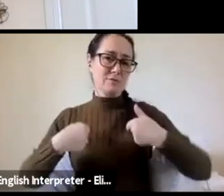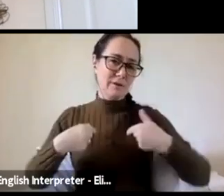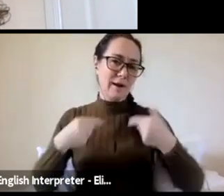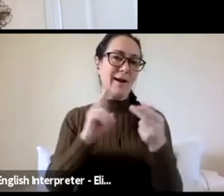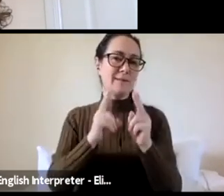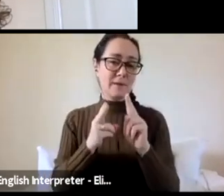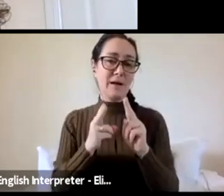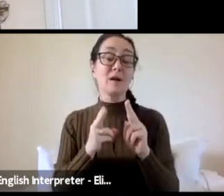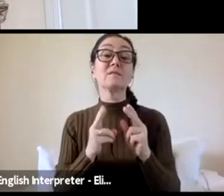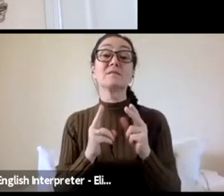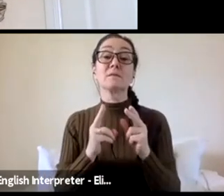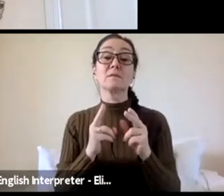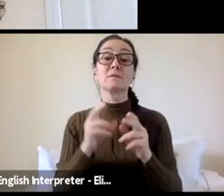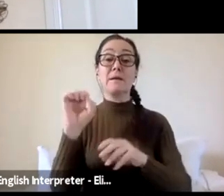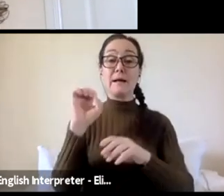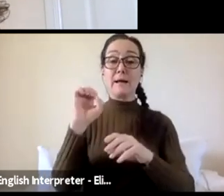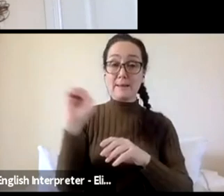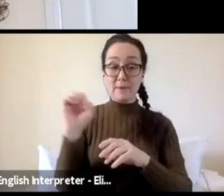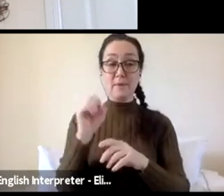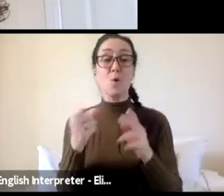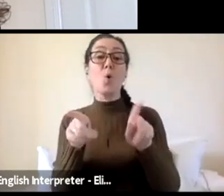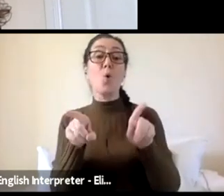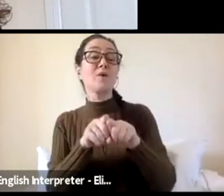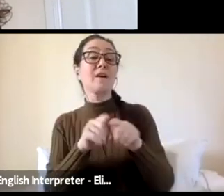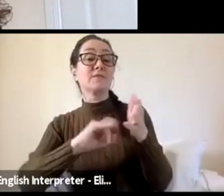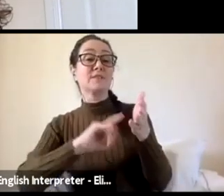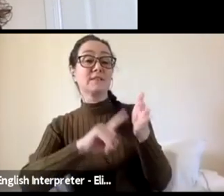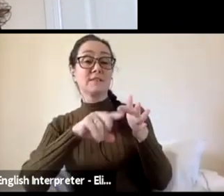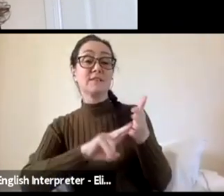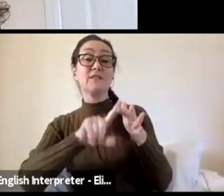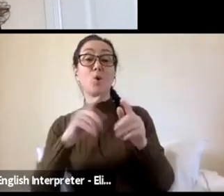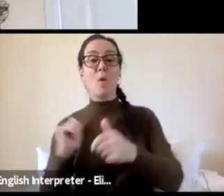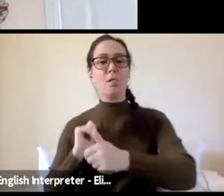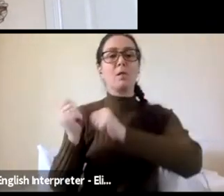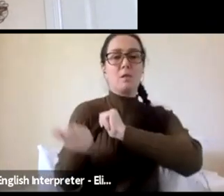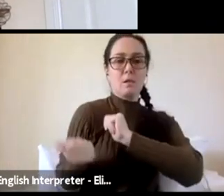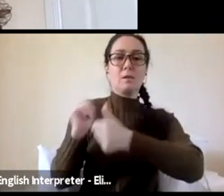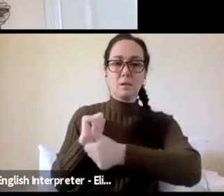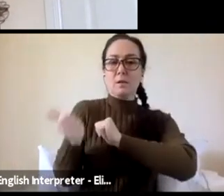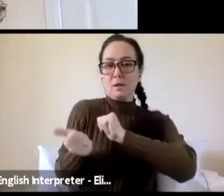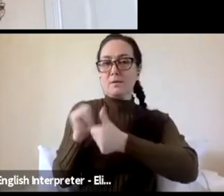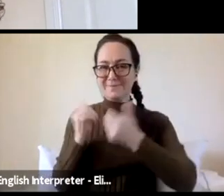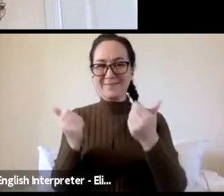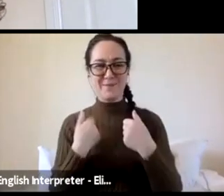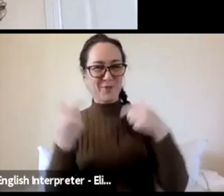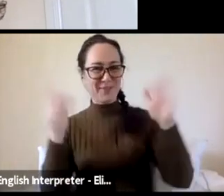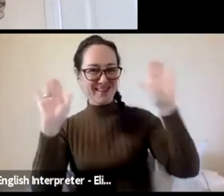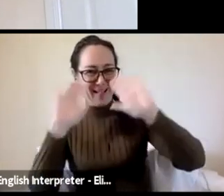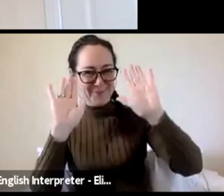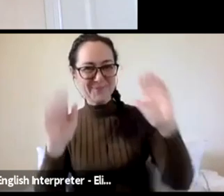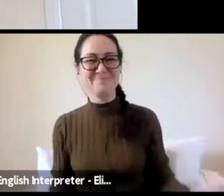see, she's our BSL interpreter, and we also have Stephen here, and they'll be swapping between them. So that's them just saying hello to you